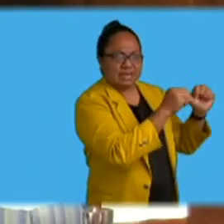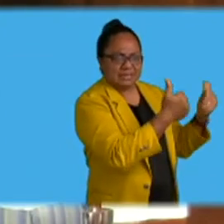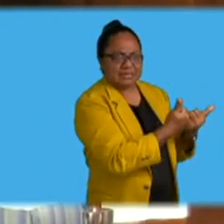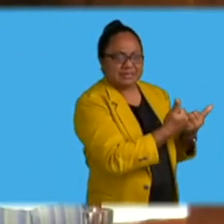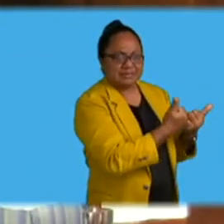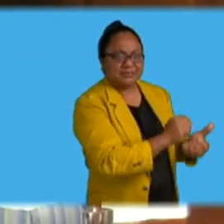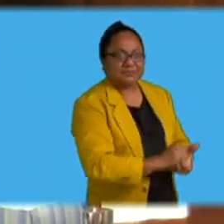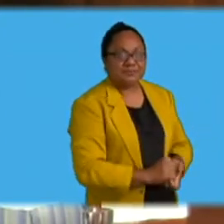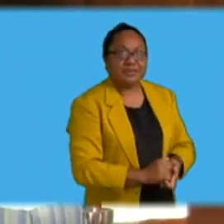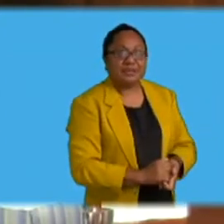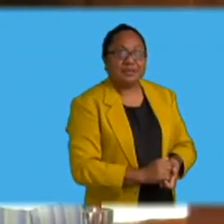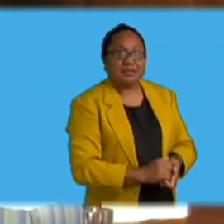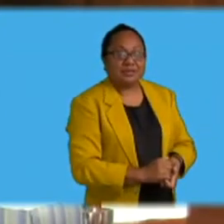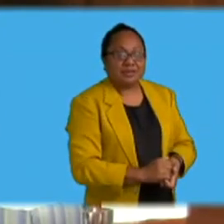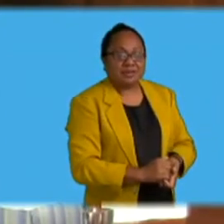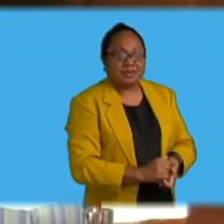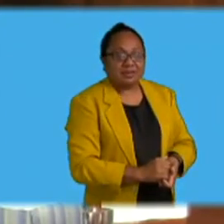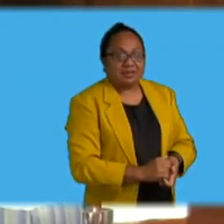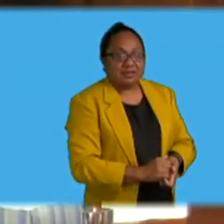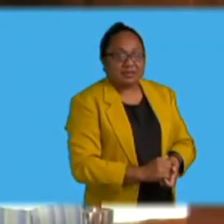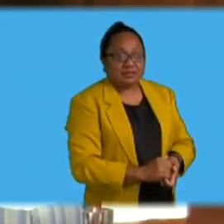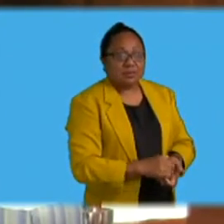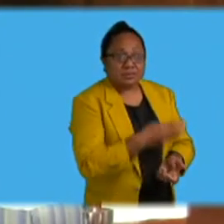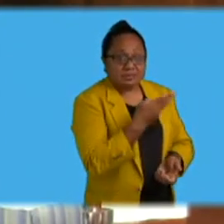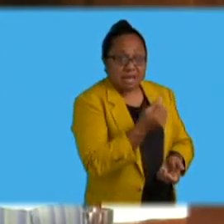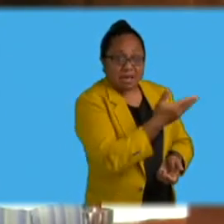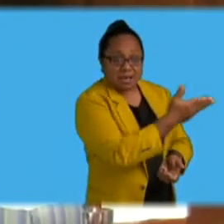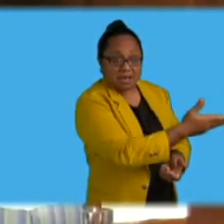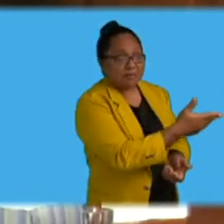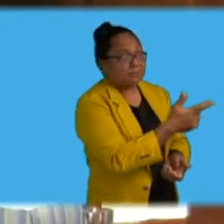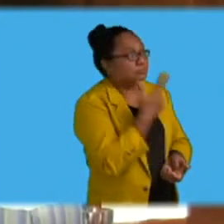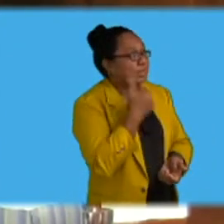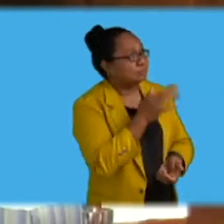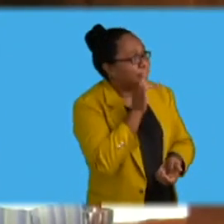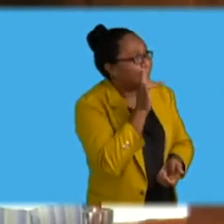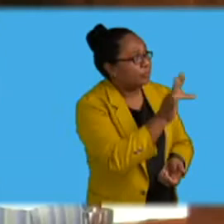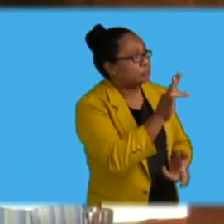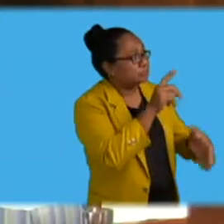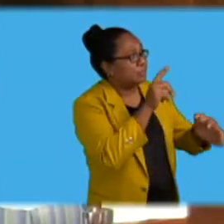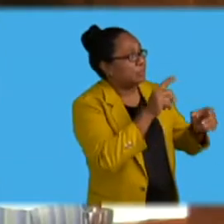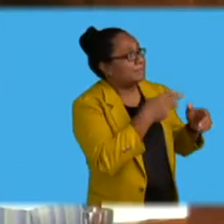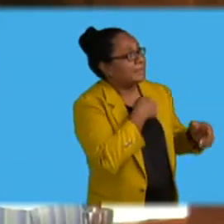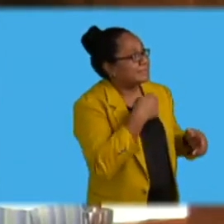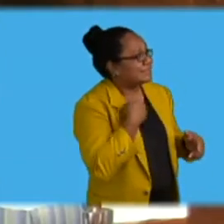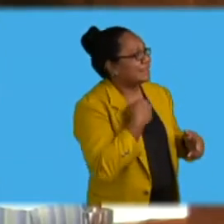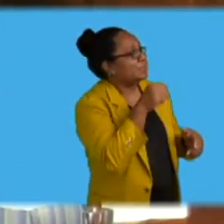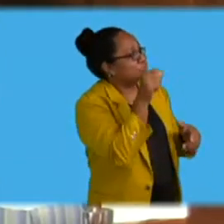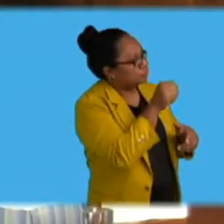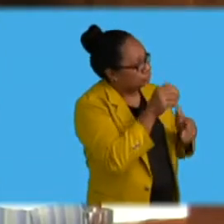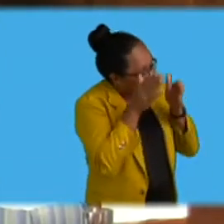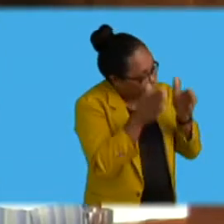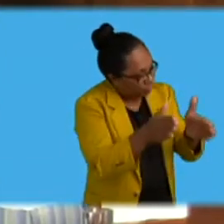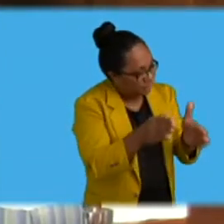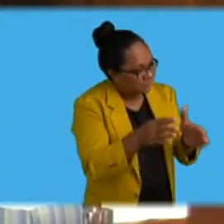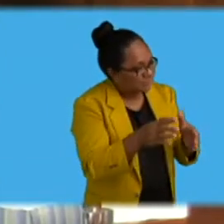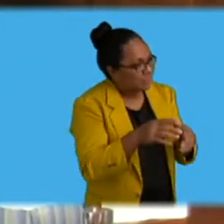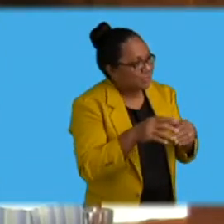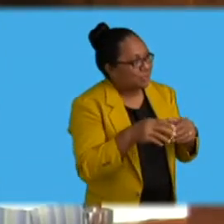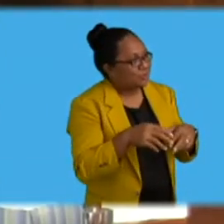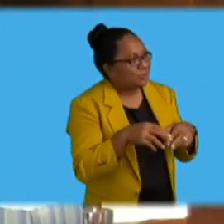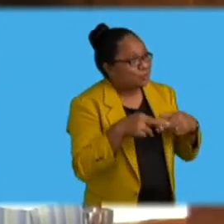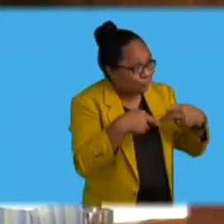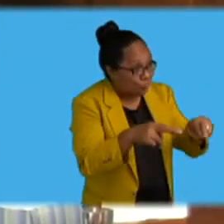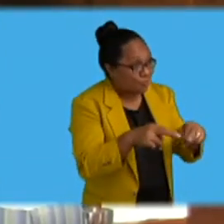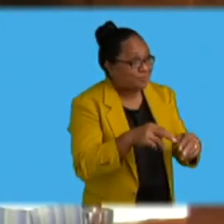asked tries to force the minister to prioritize your road where you come from in the development plan.